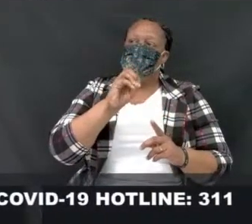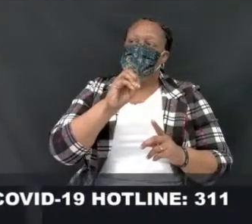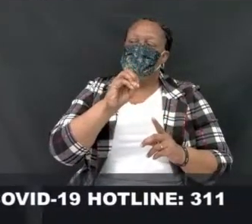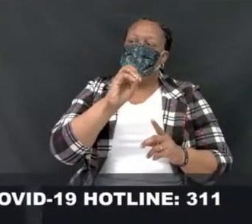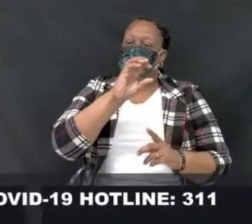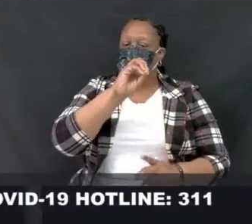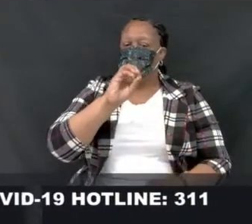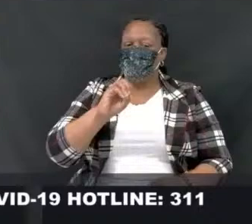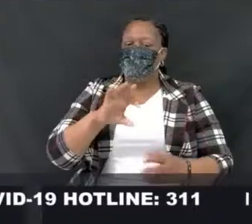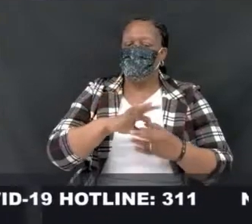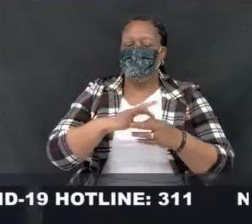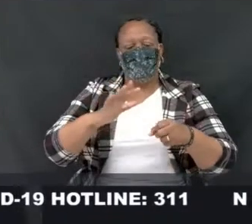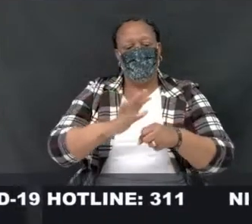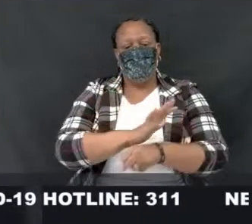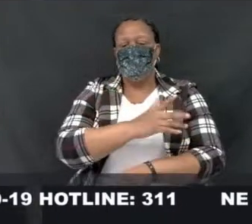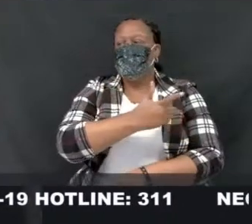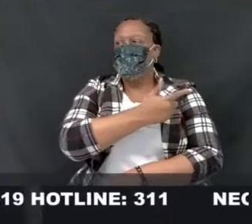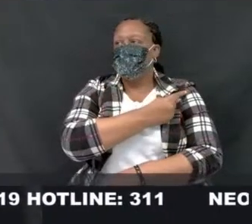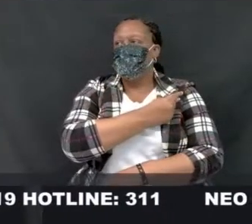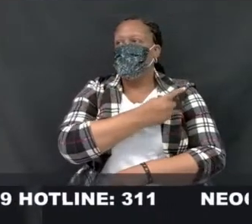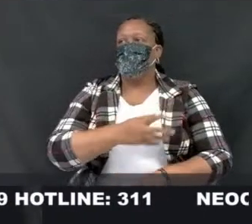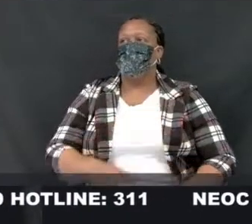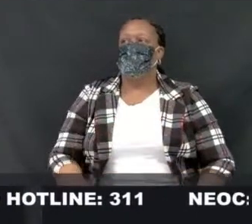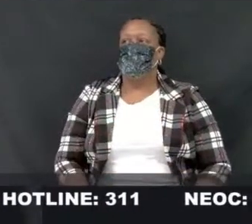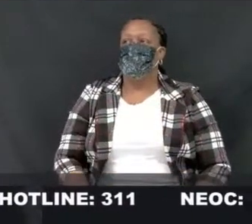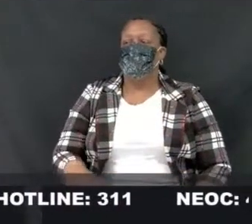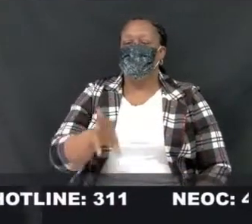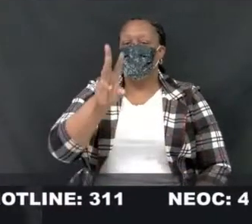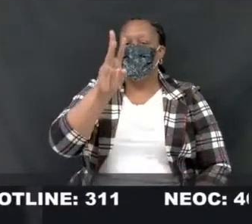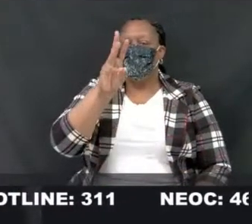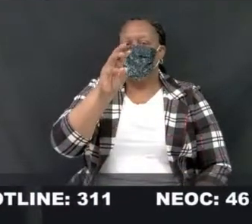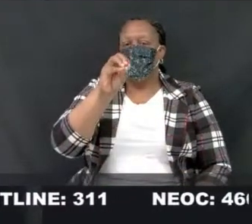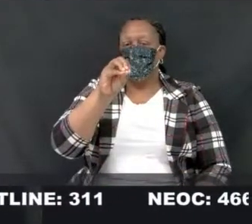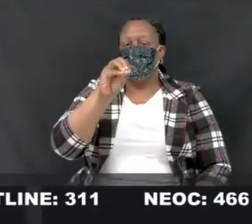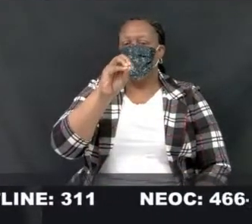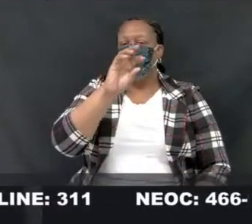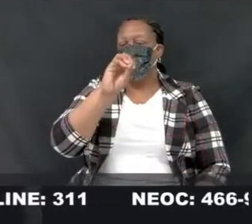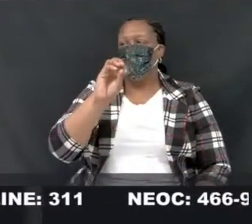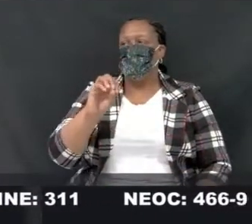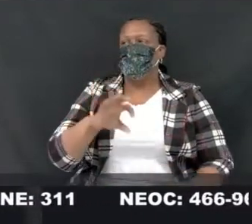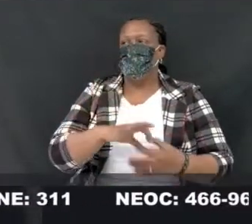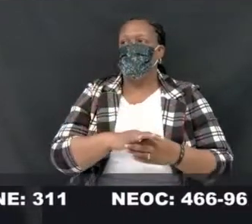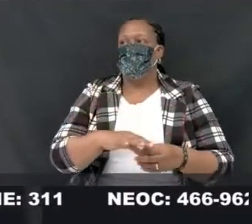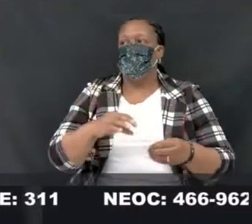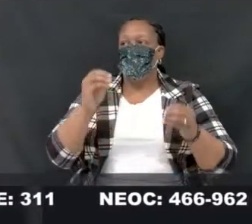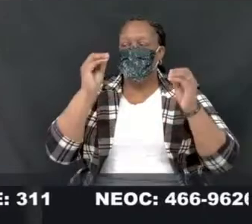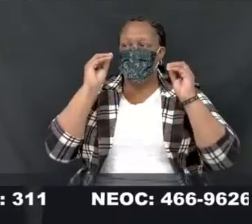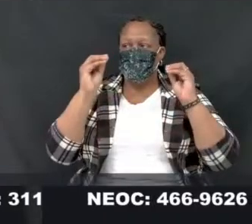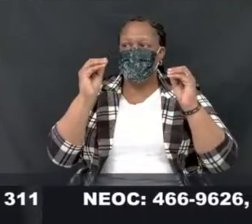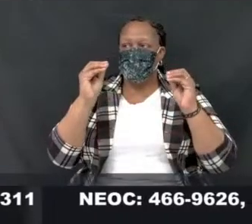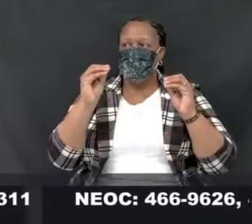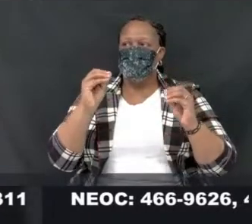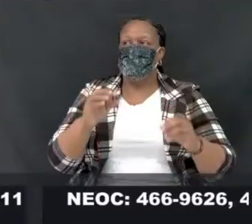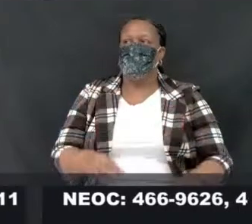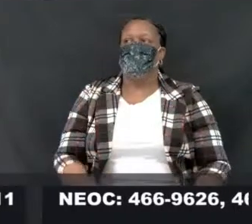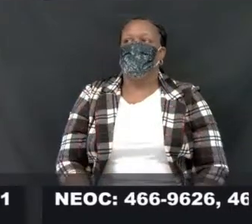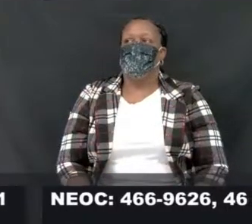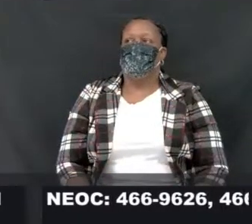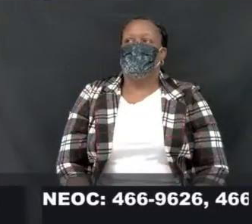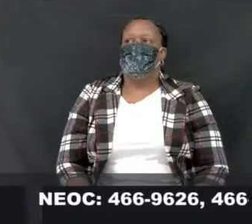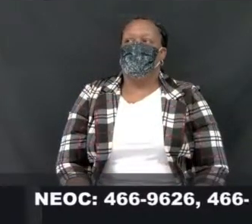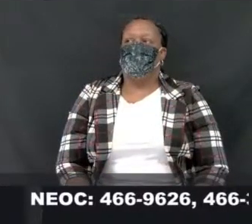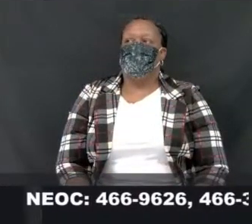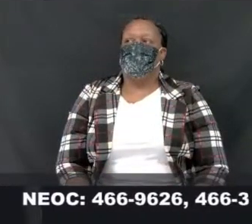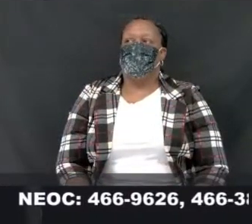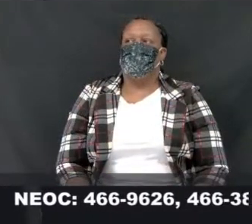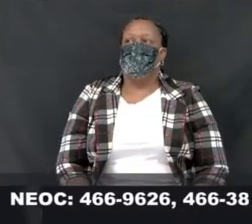vaccinated. Over 60% of the coaches and support staff are fully vaccinated, and over 80% of other